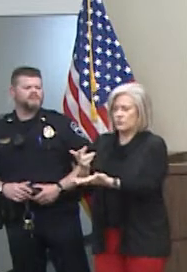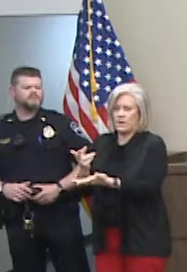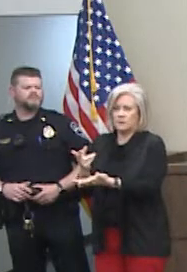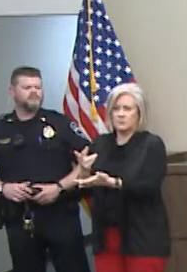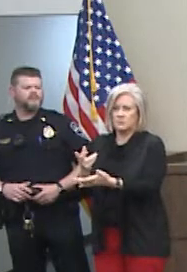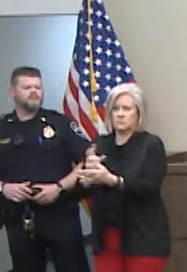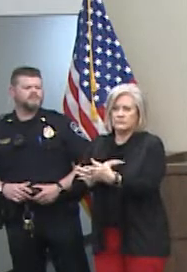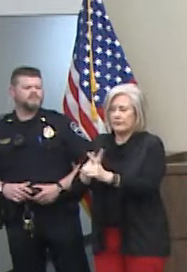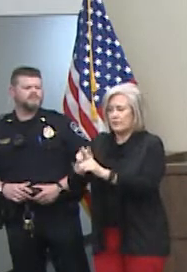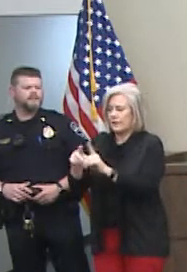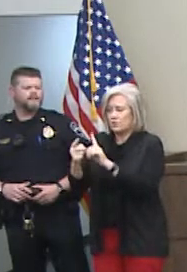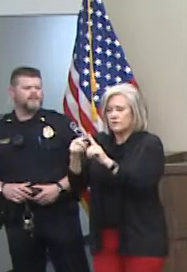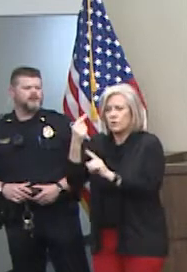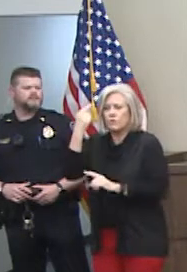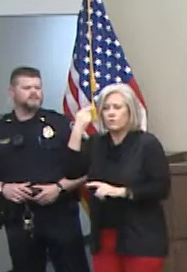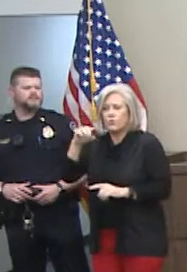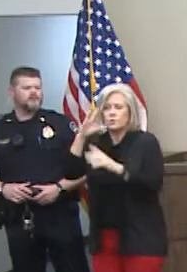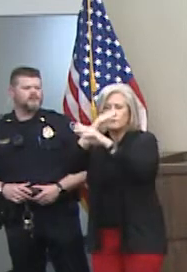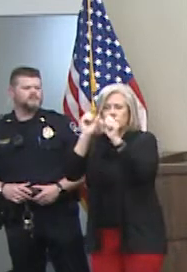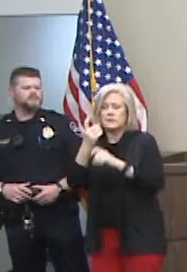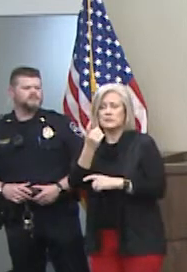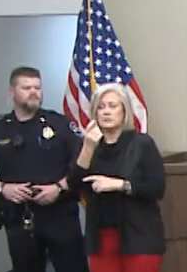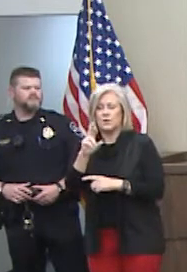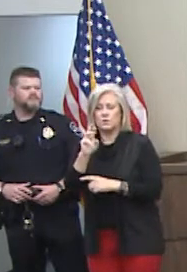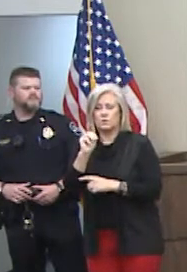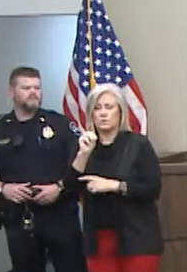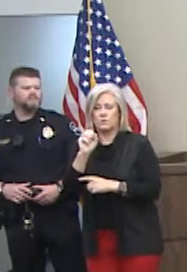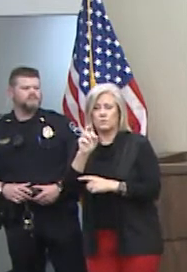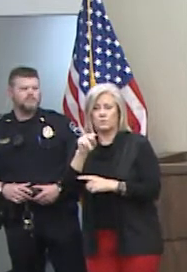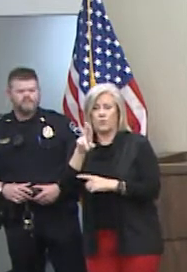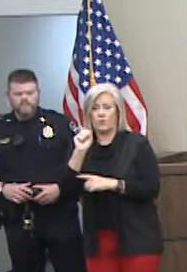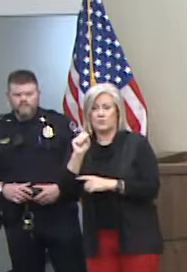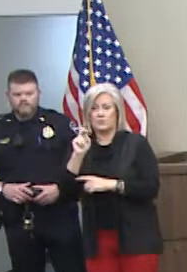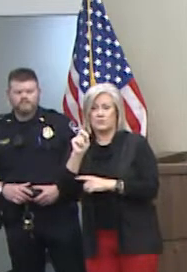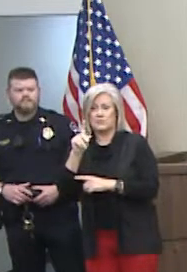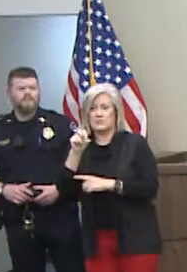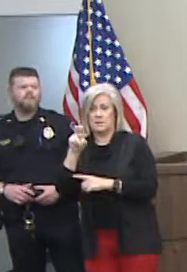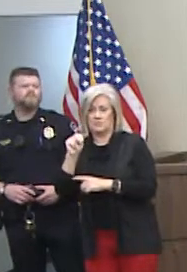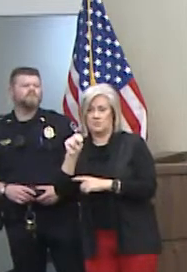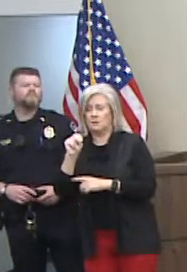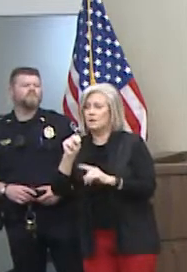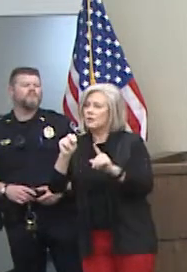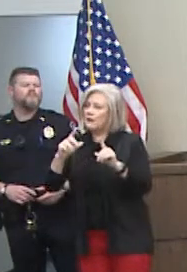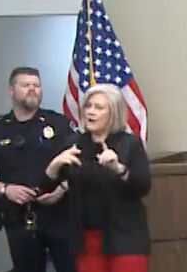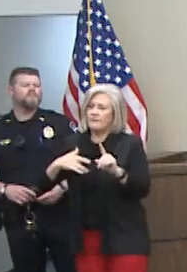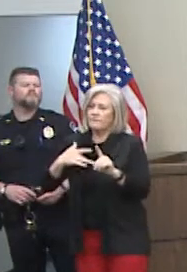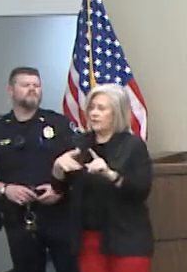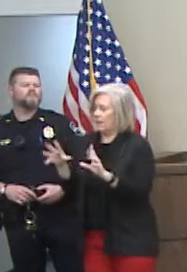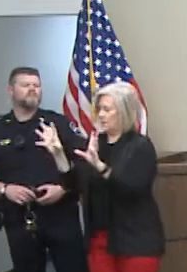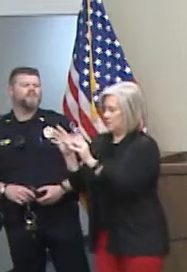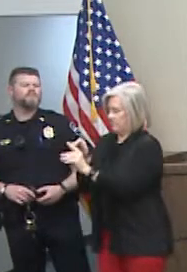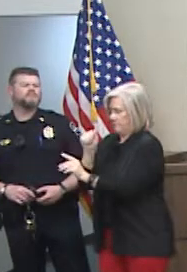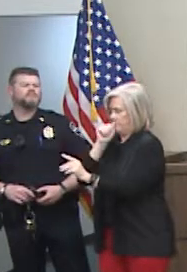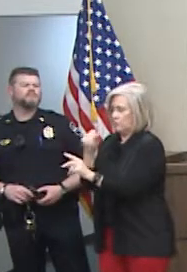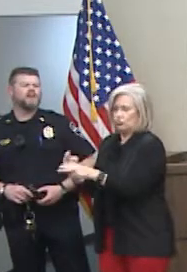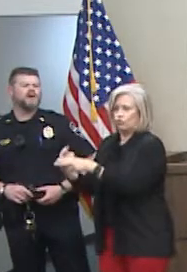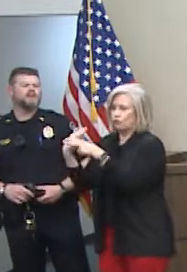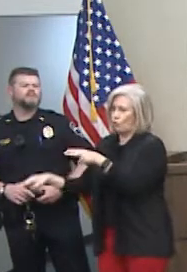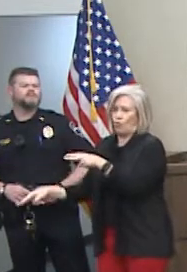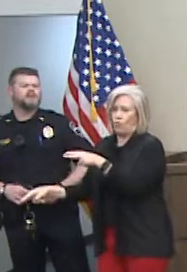for Superintendent Dr. Marcus Nelson. Before we go back, I do not anticipate we're going to be in closed session as long as we were two nights